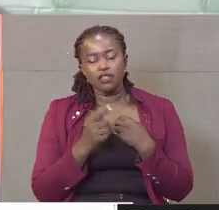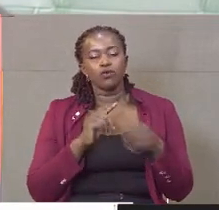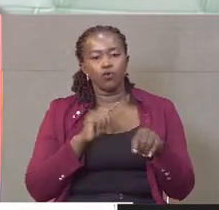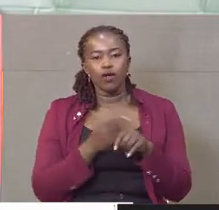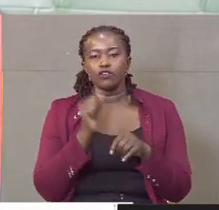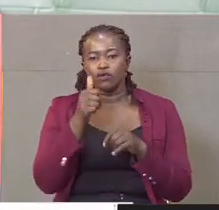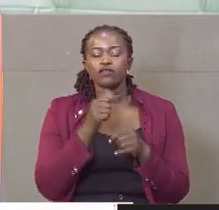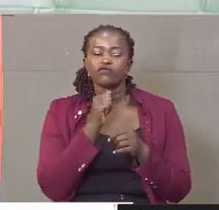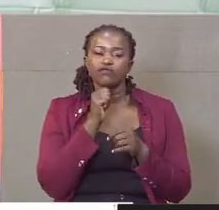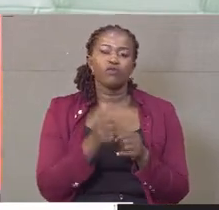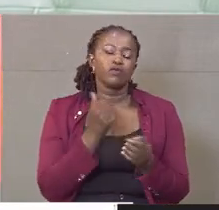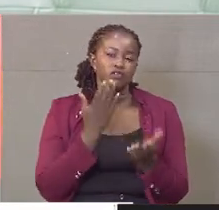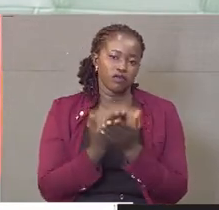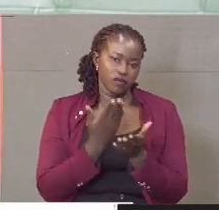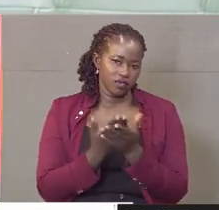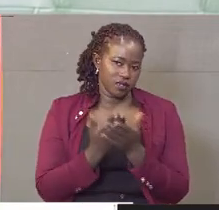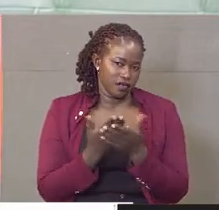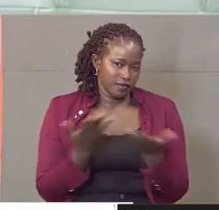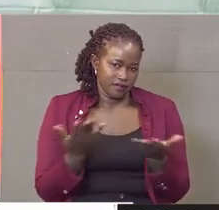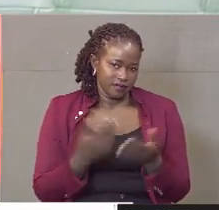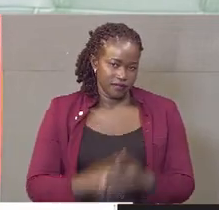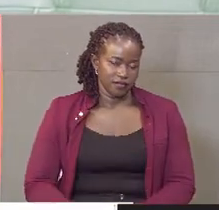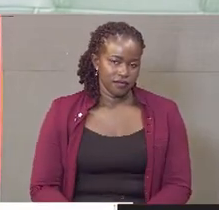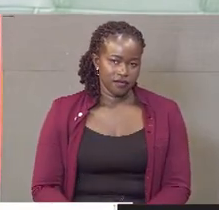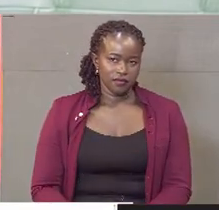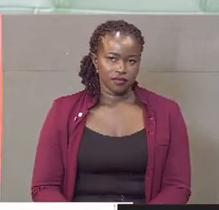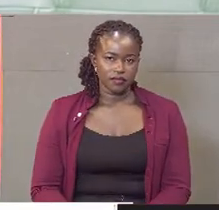not requested for it.